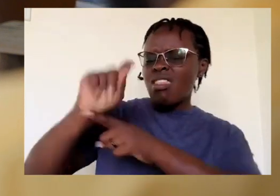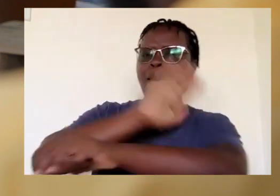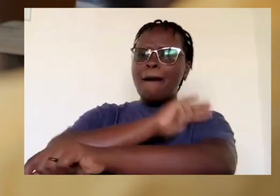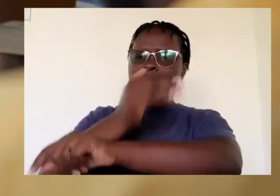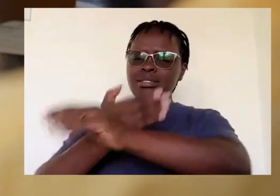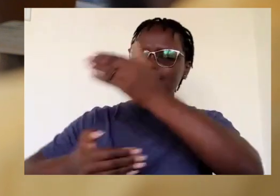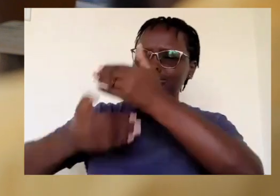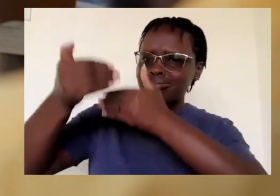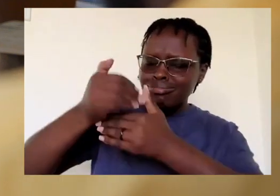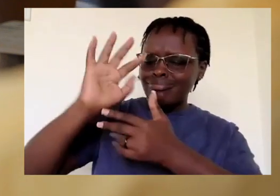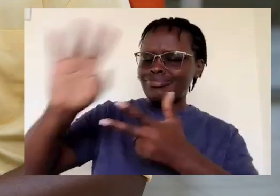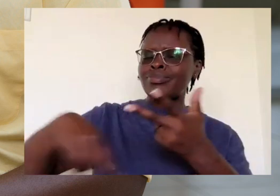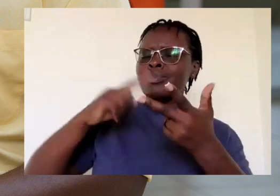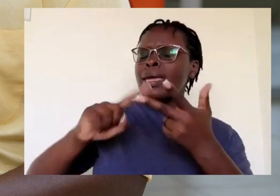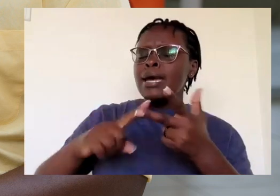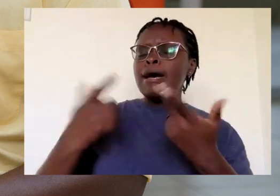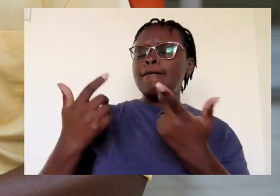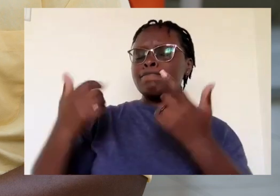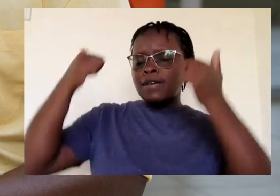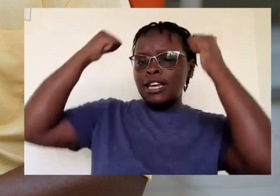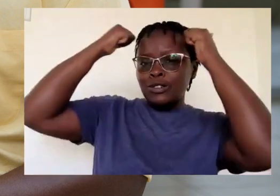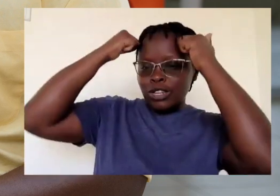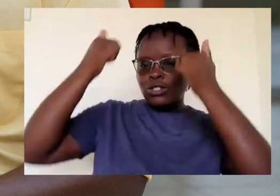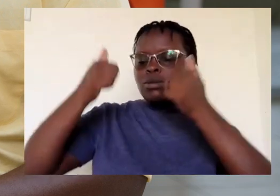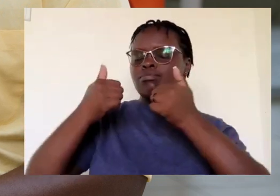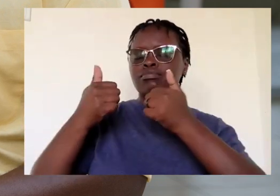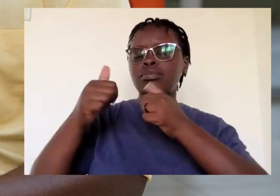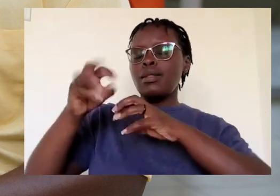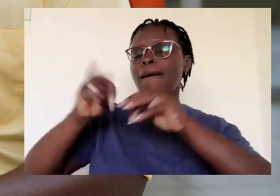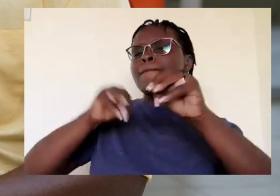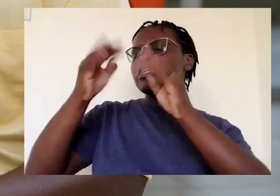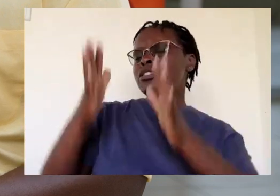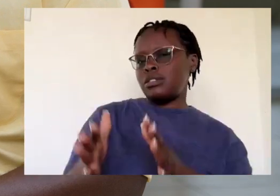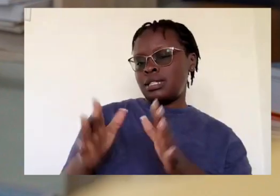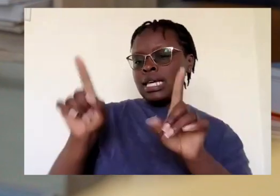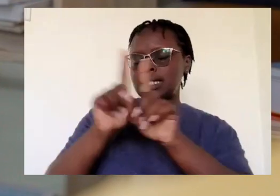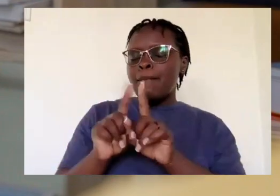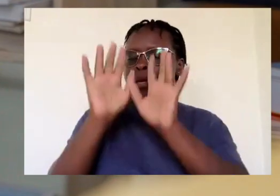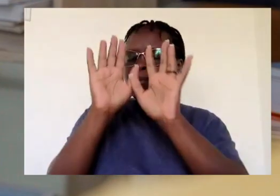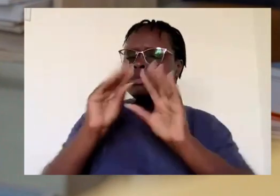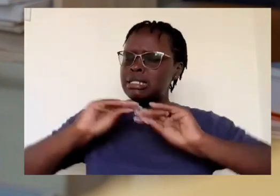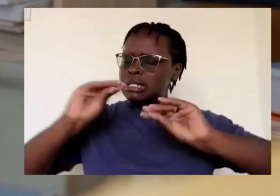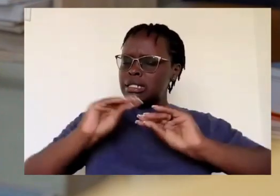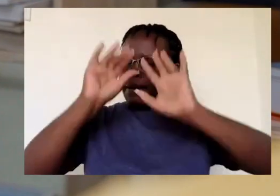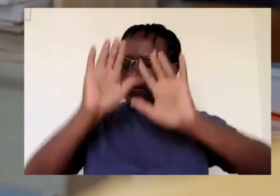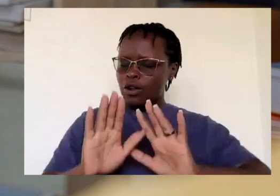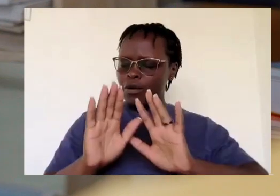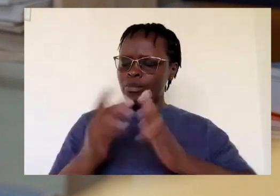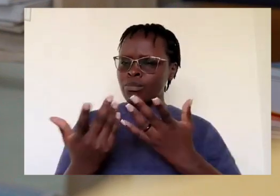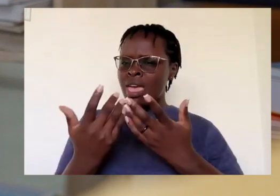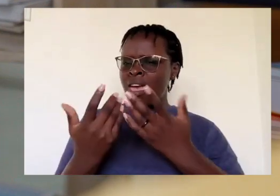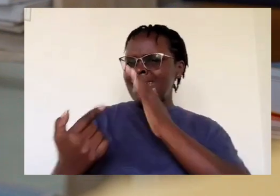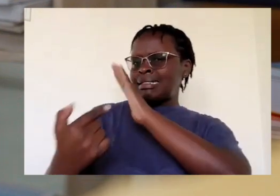training and skilling of education managers to help understand the role of technology in education and largely speaking